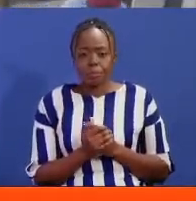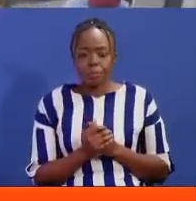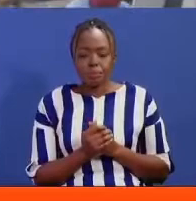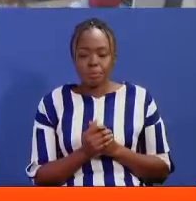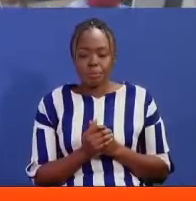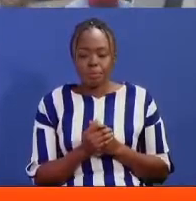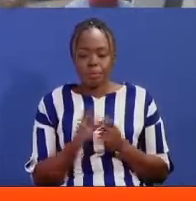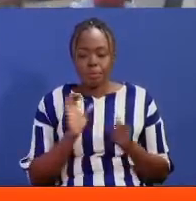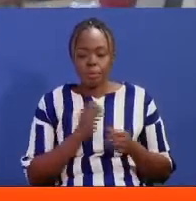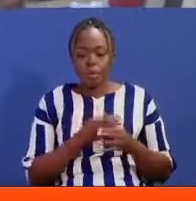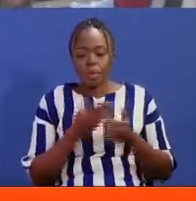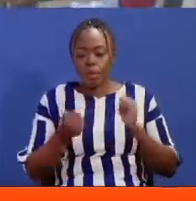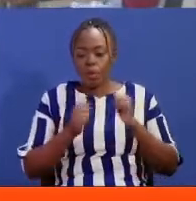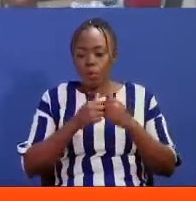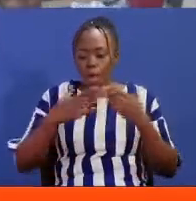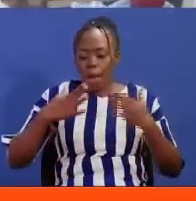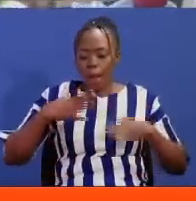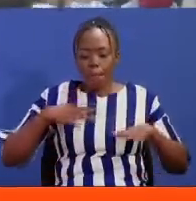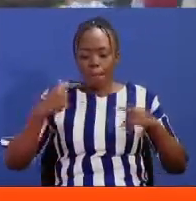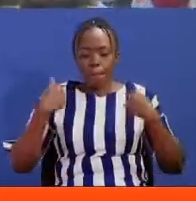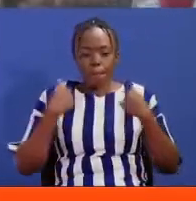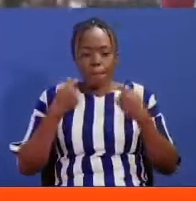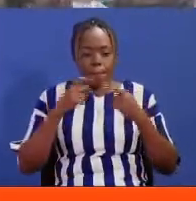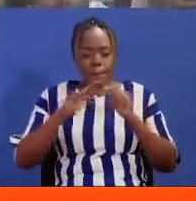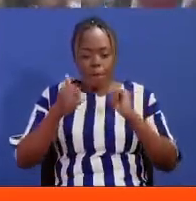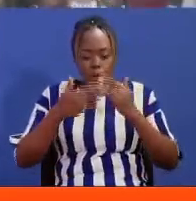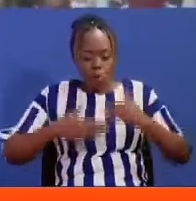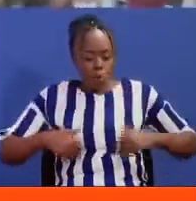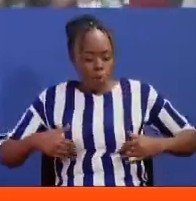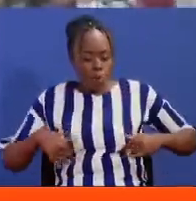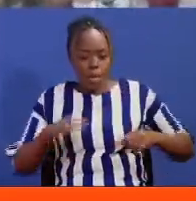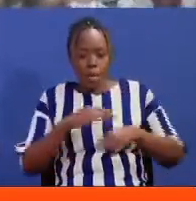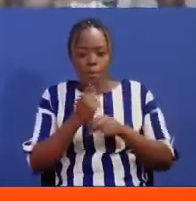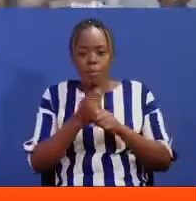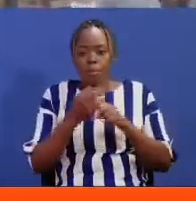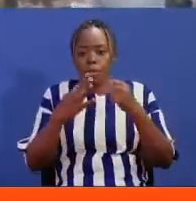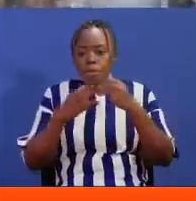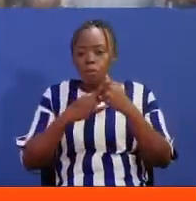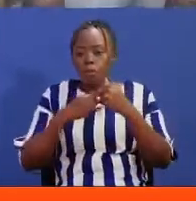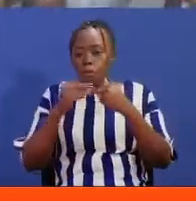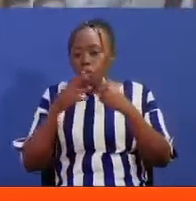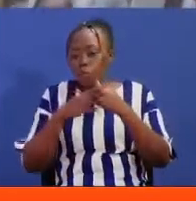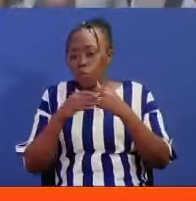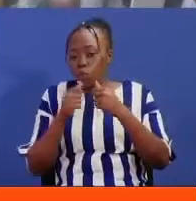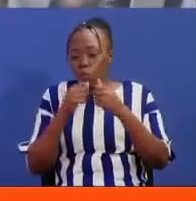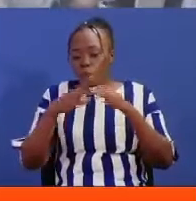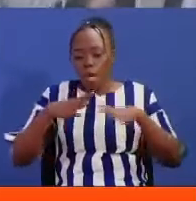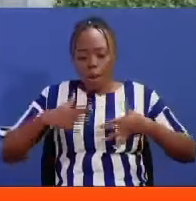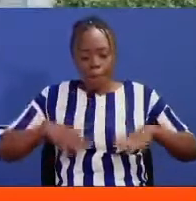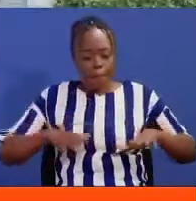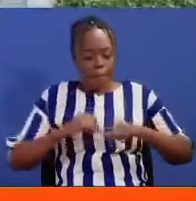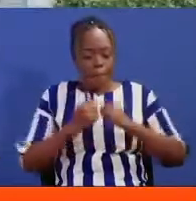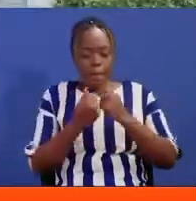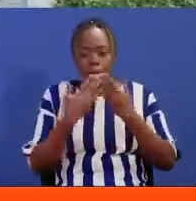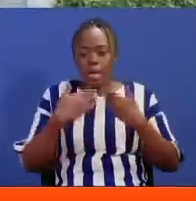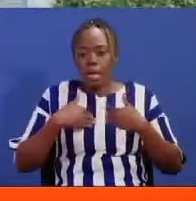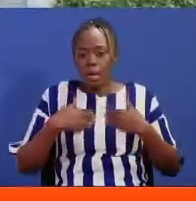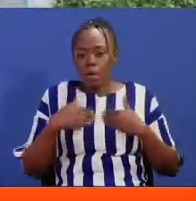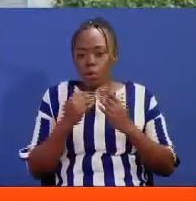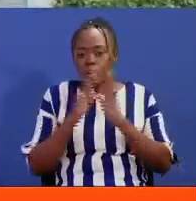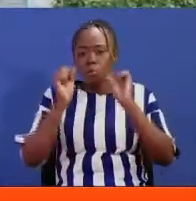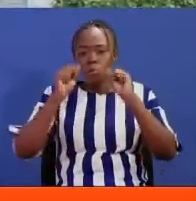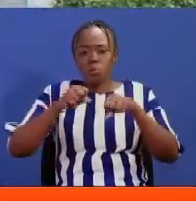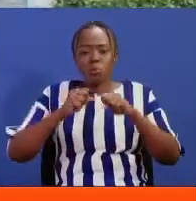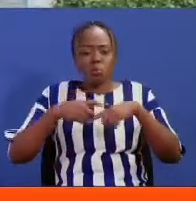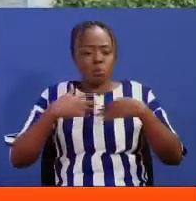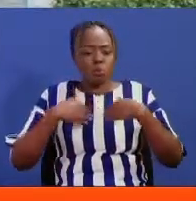A majority of population in Kenya are youth. They make up to 43% of the population. They, however, can't get